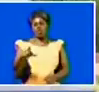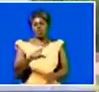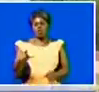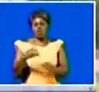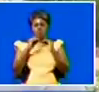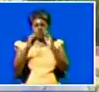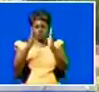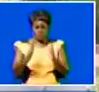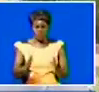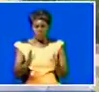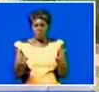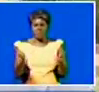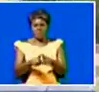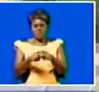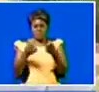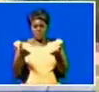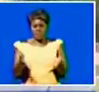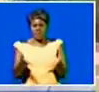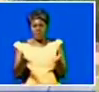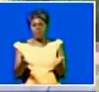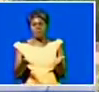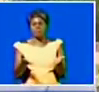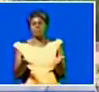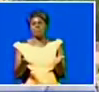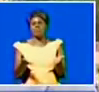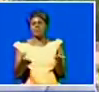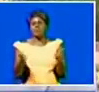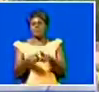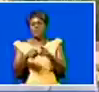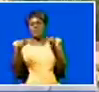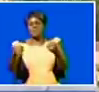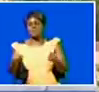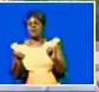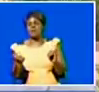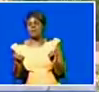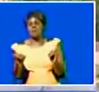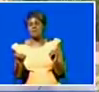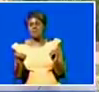coaches. But you know that now, and it was to try